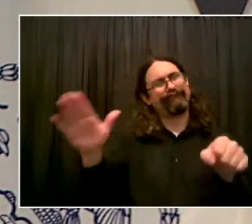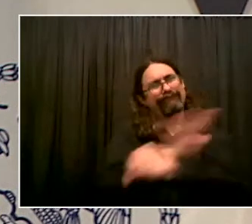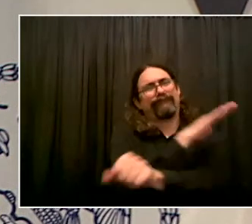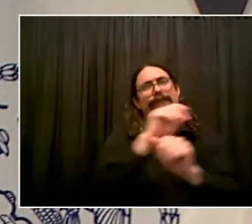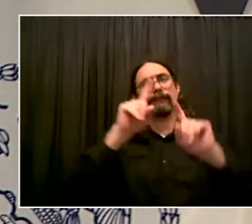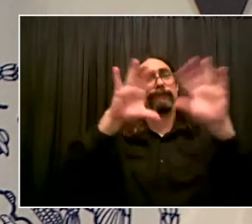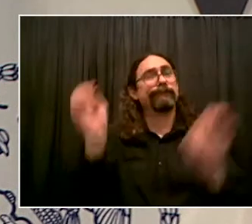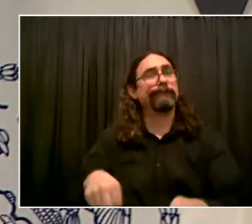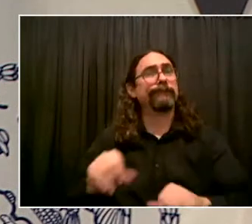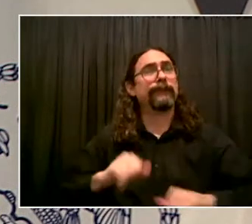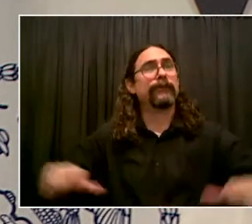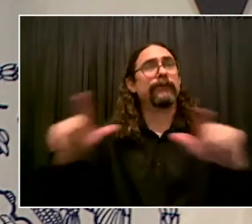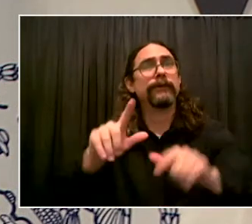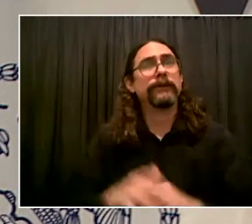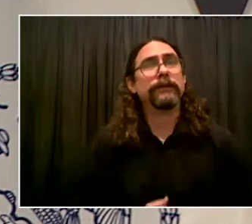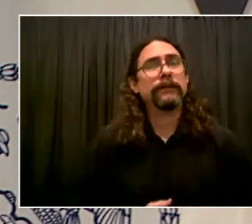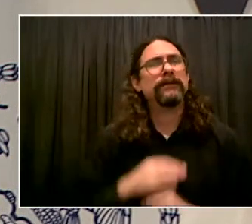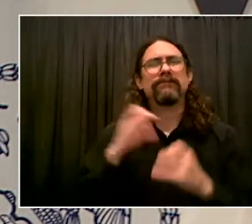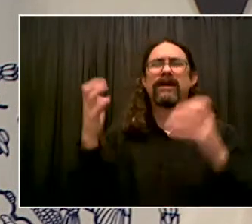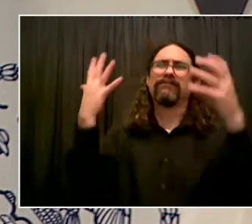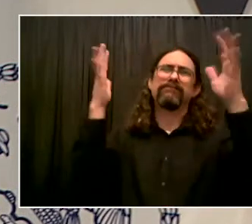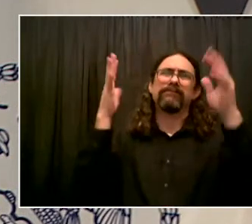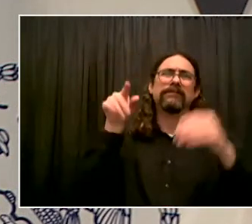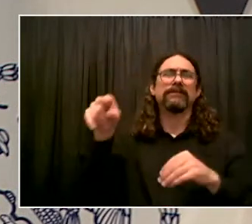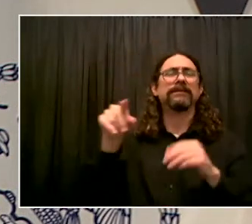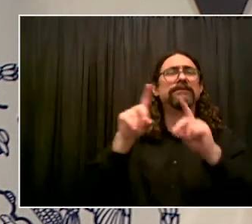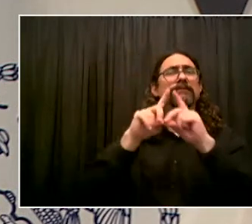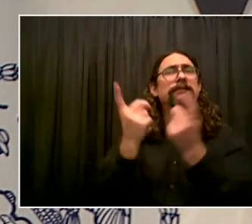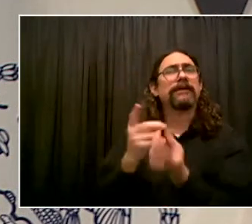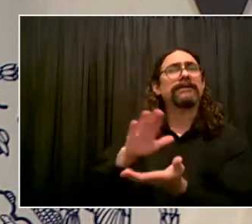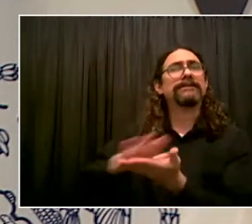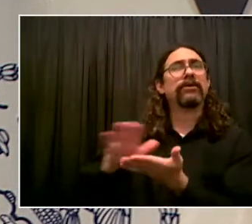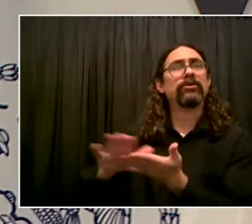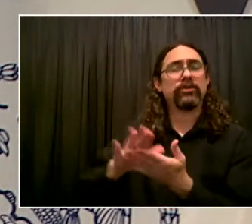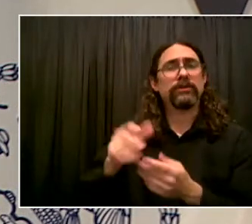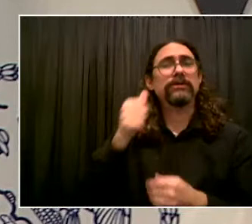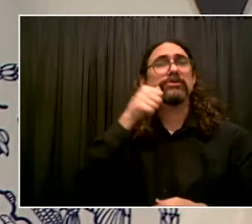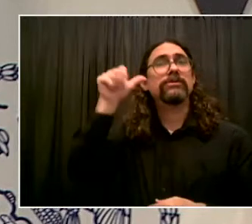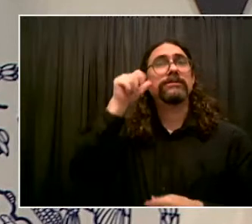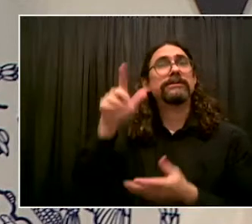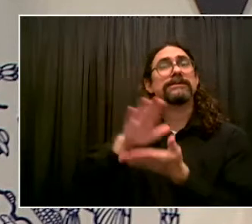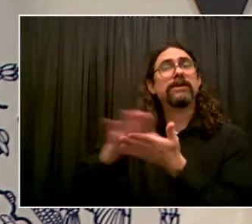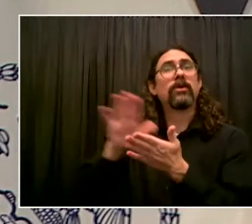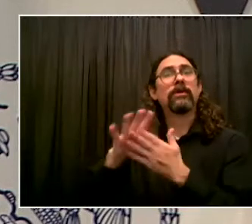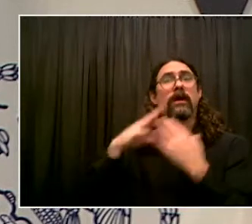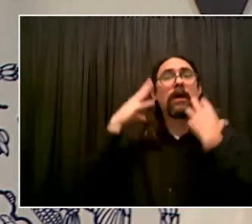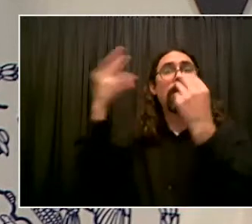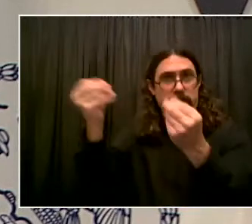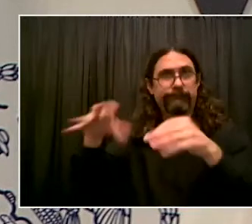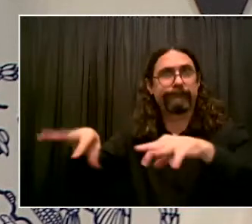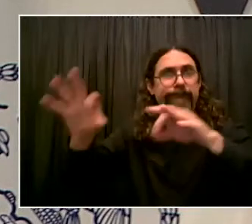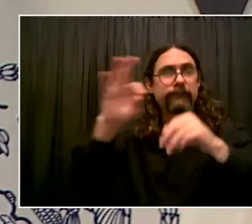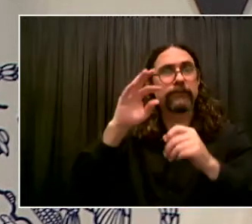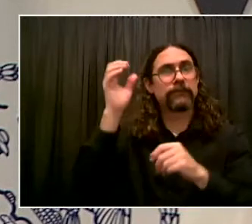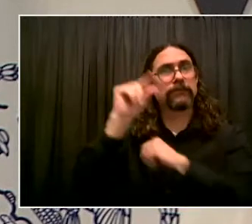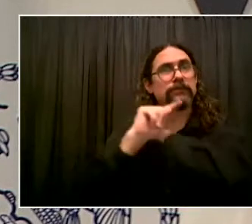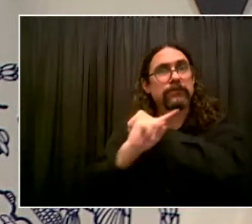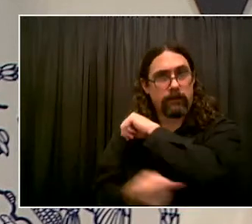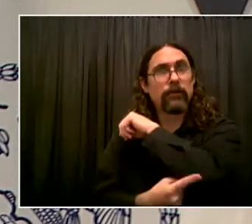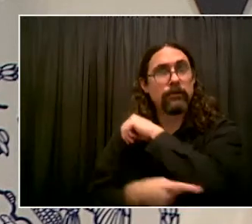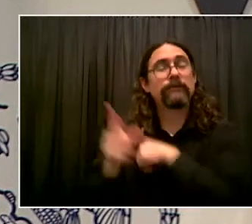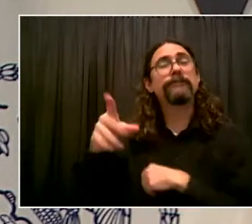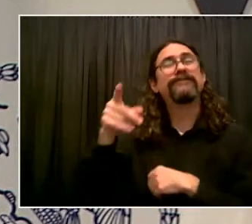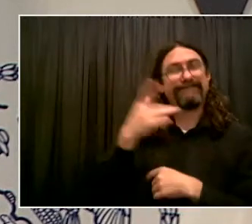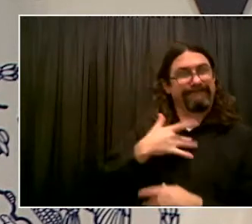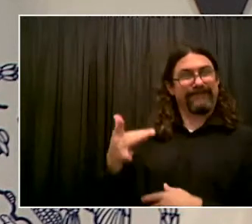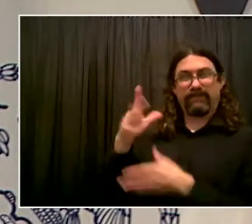Listen, this mandate was the right thing to do, and the proof is in the pudding. We now see it worked.